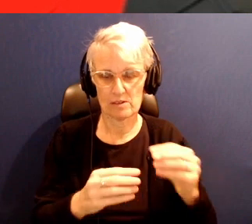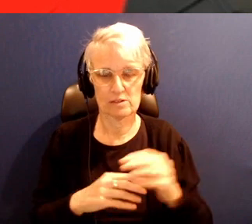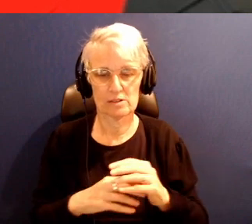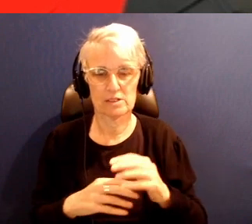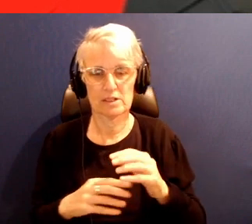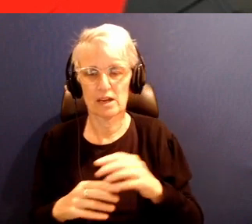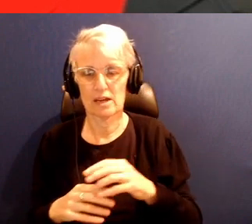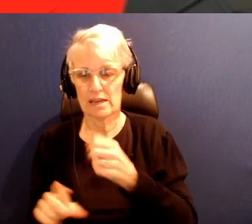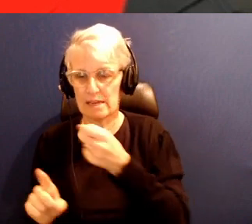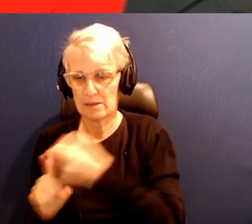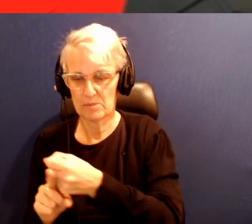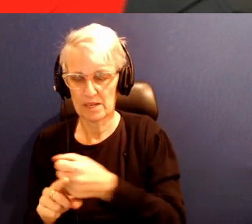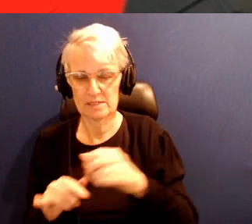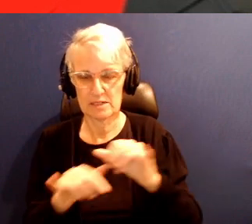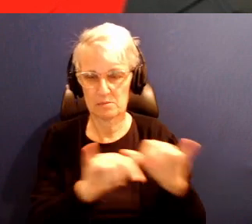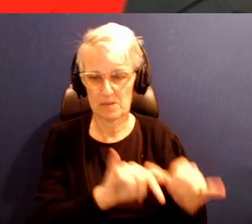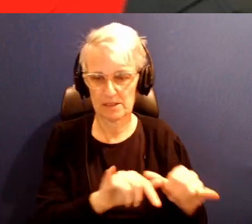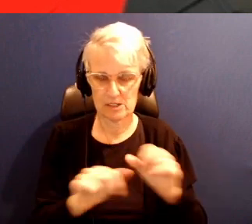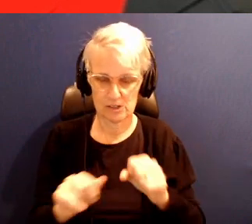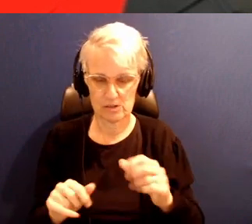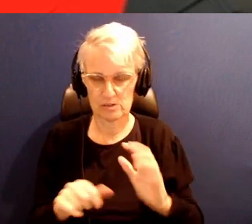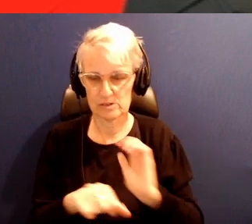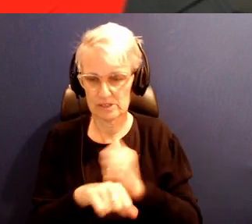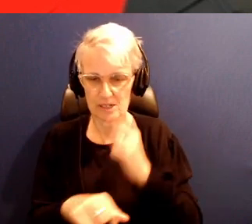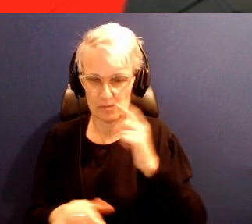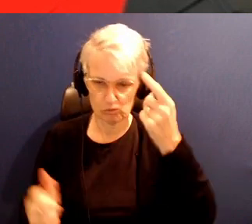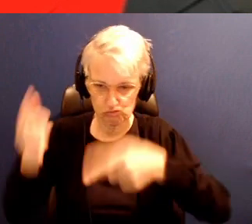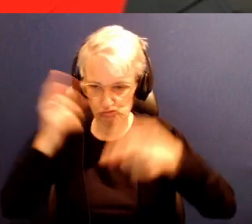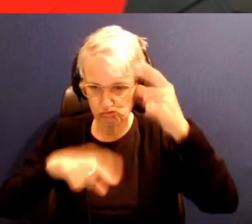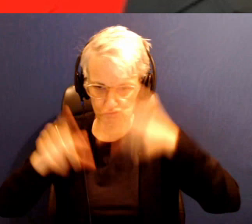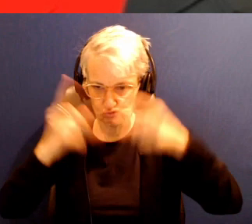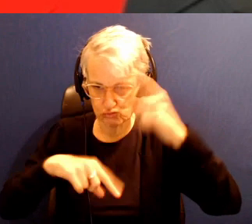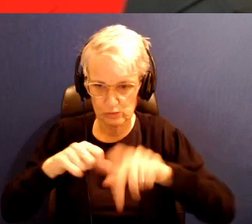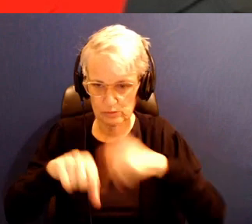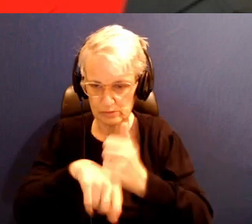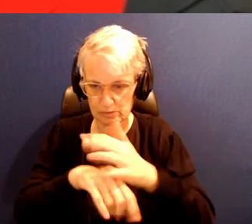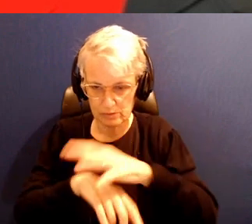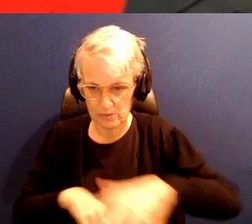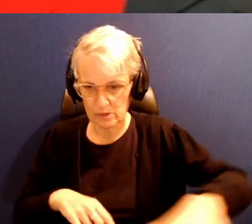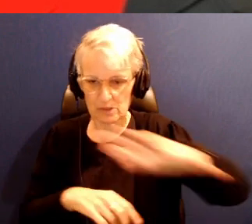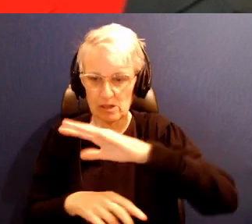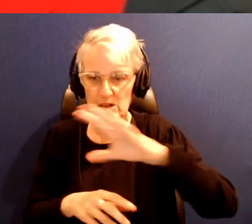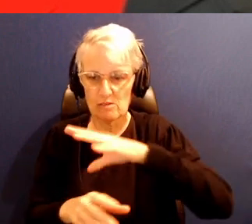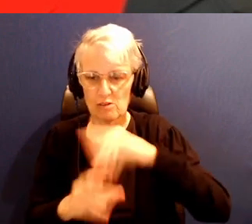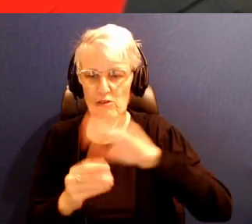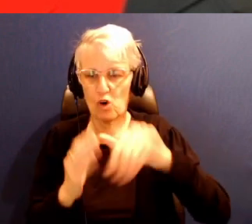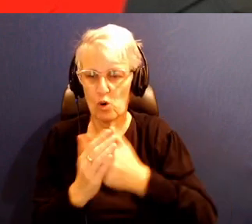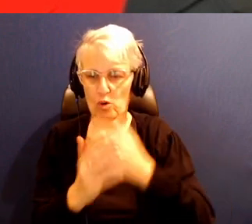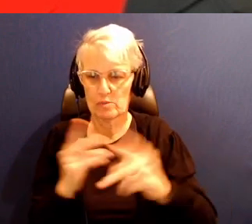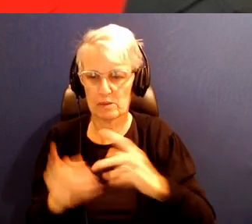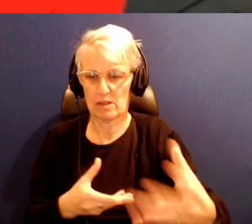that impact and measures are developed through a consensus building process involving all